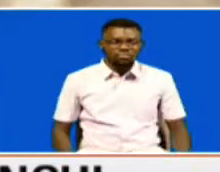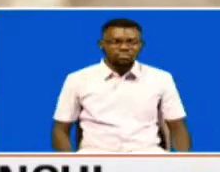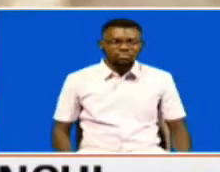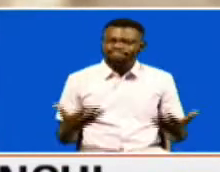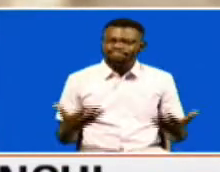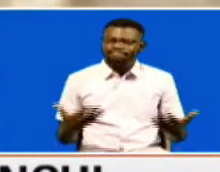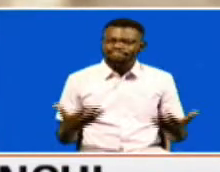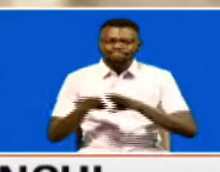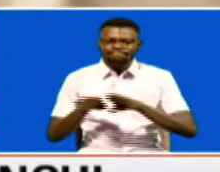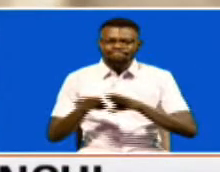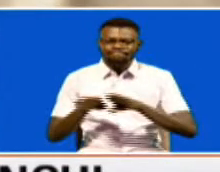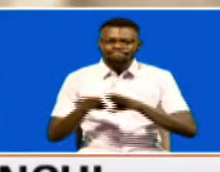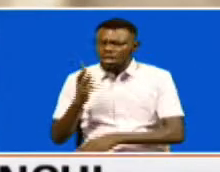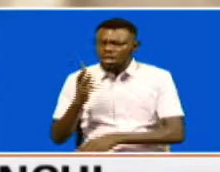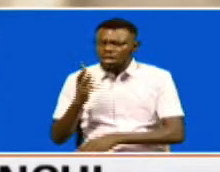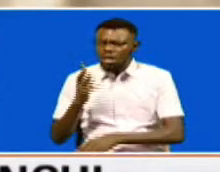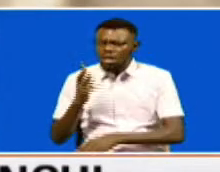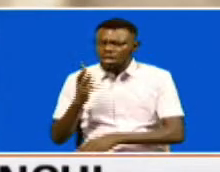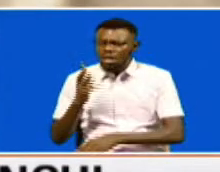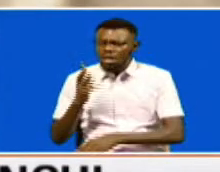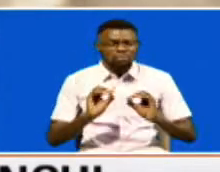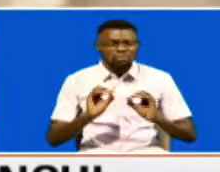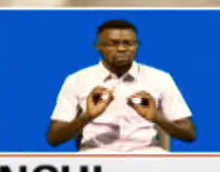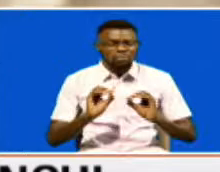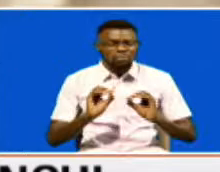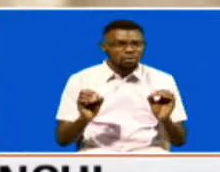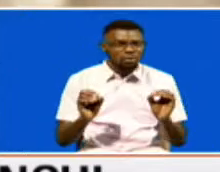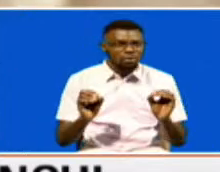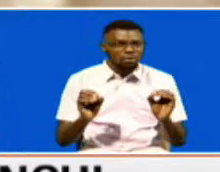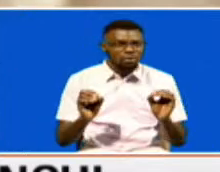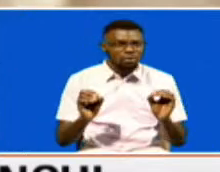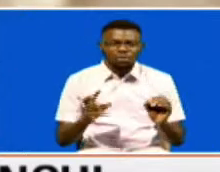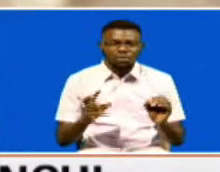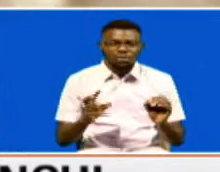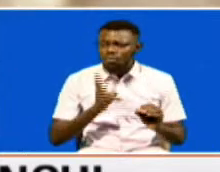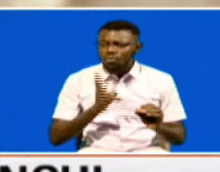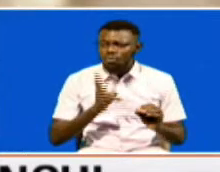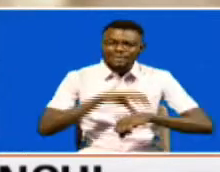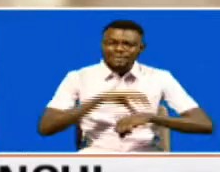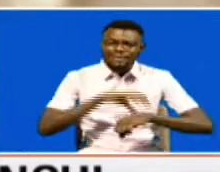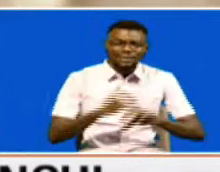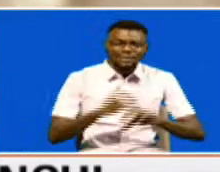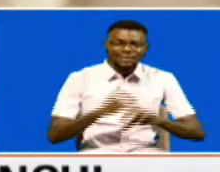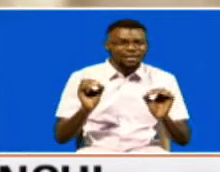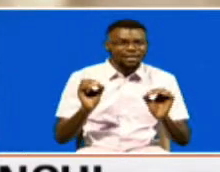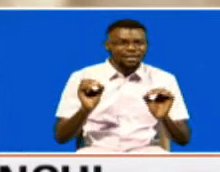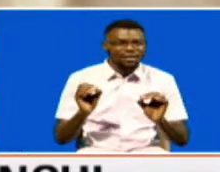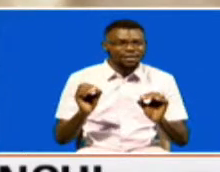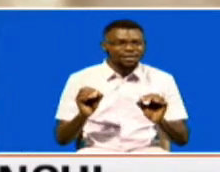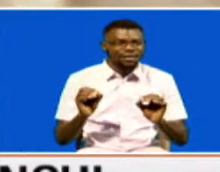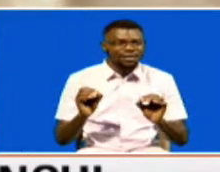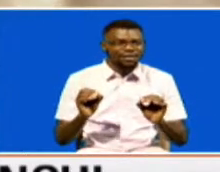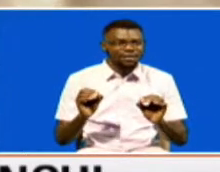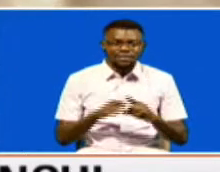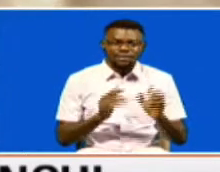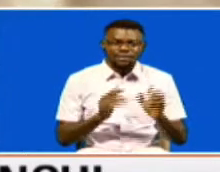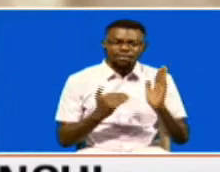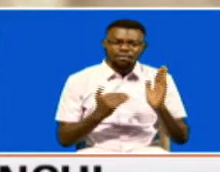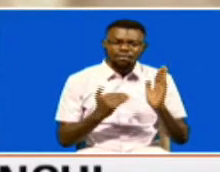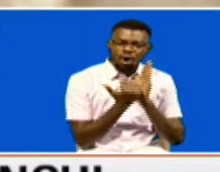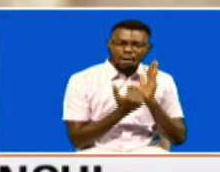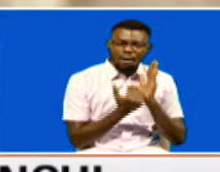because of lack of water. So these schools cannot get water. The school feeding